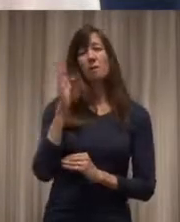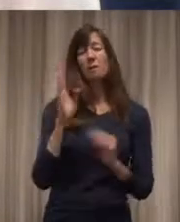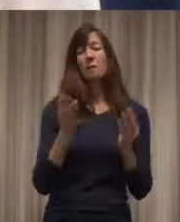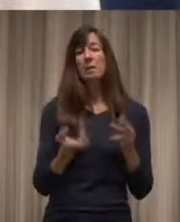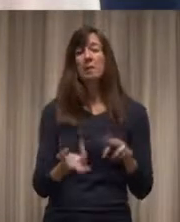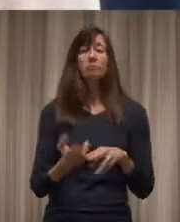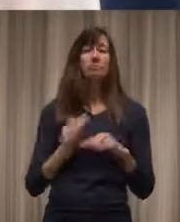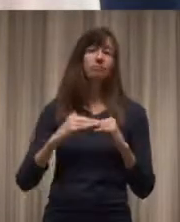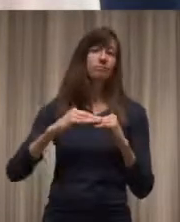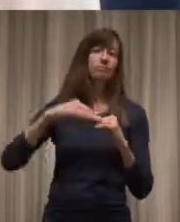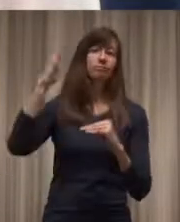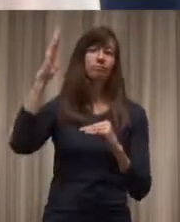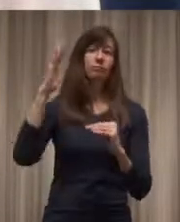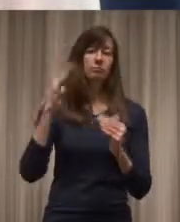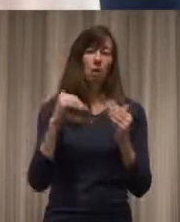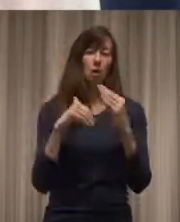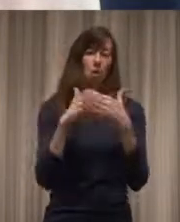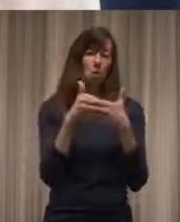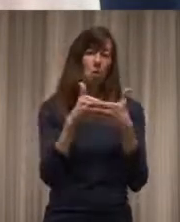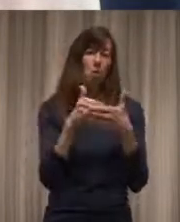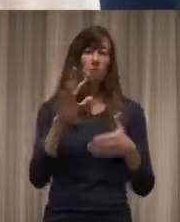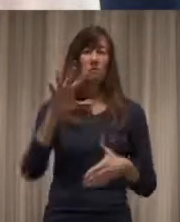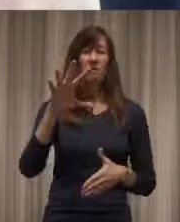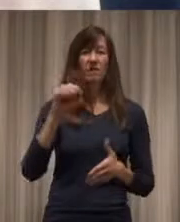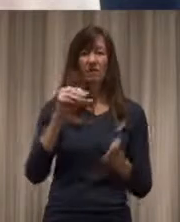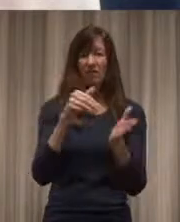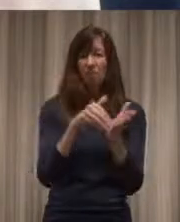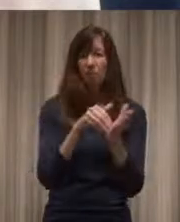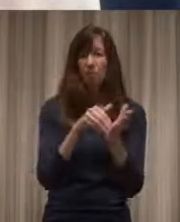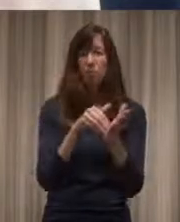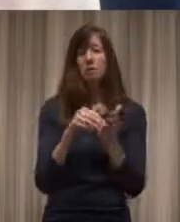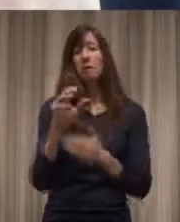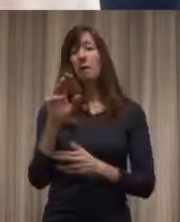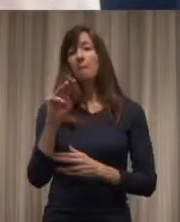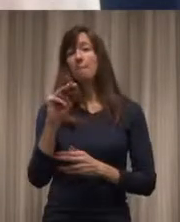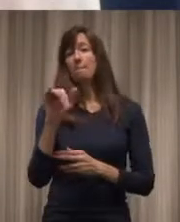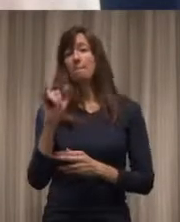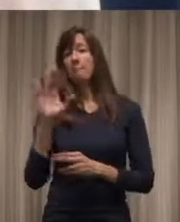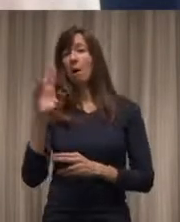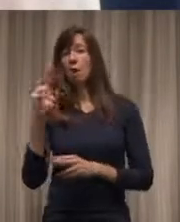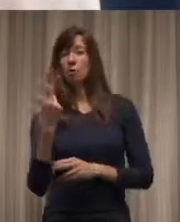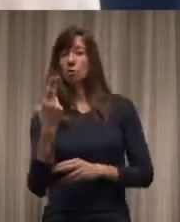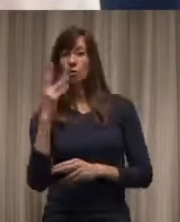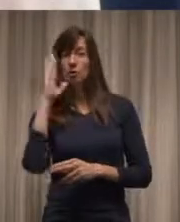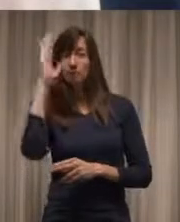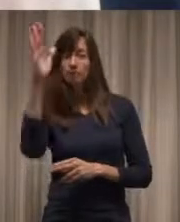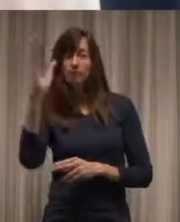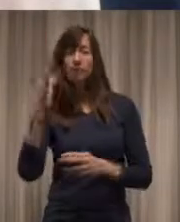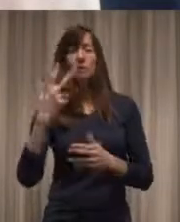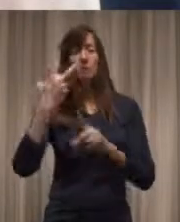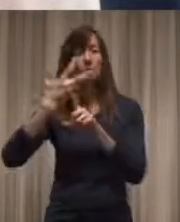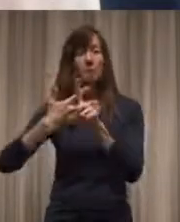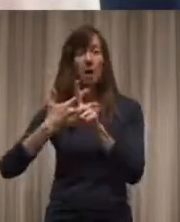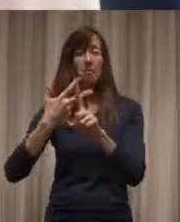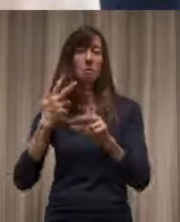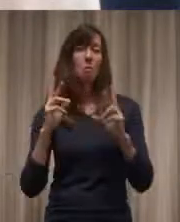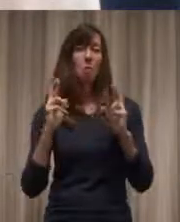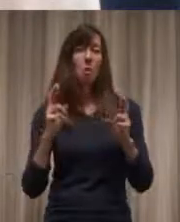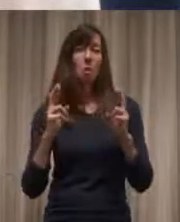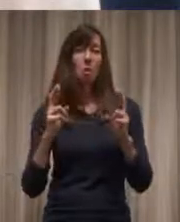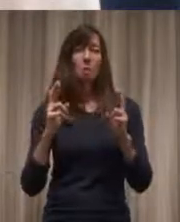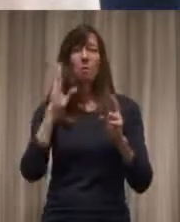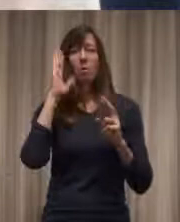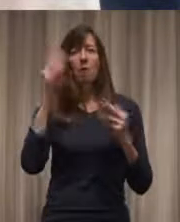And by March, where we're at a general availability point, hopefully, that's where we will be